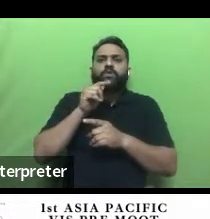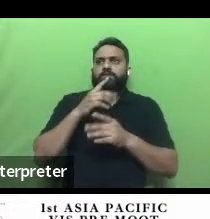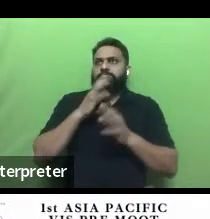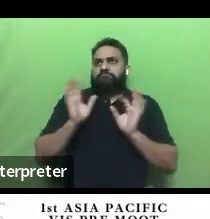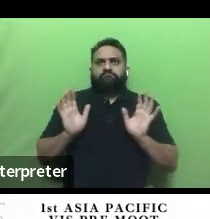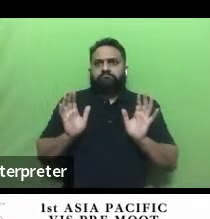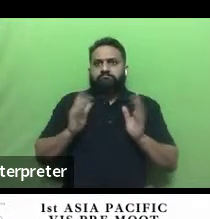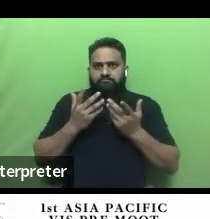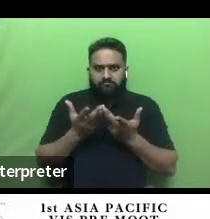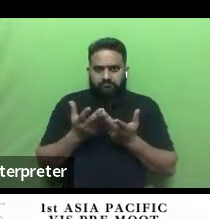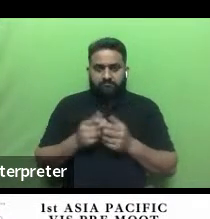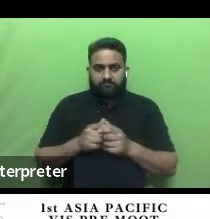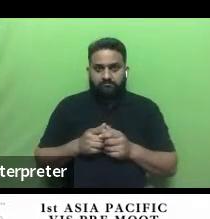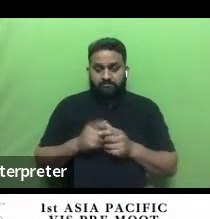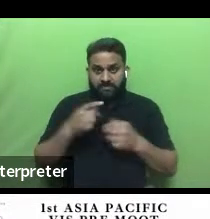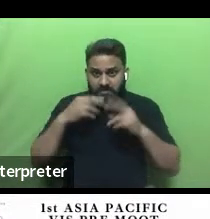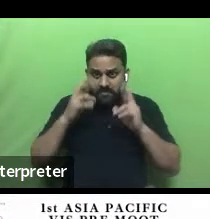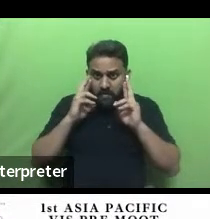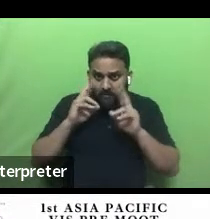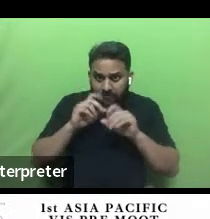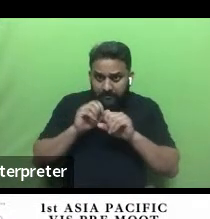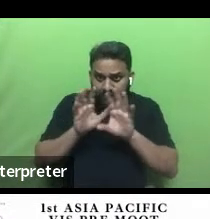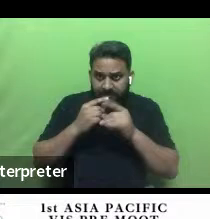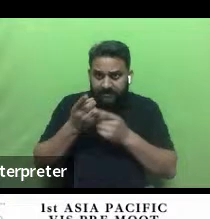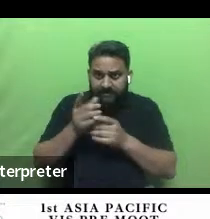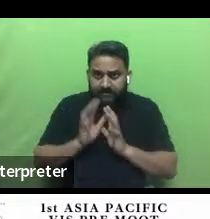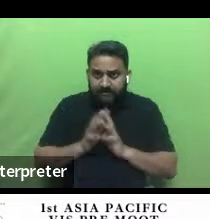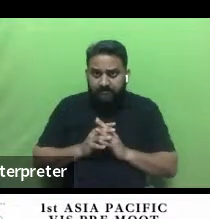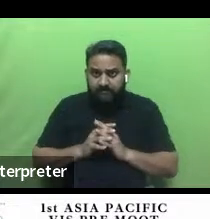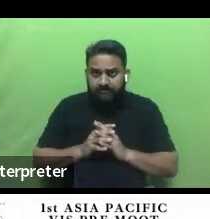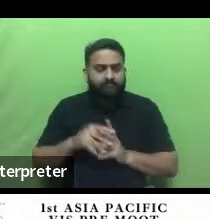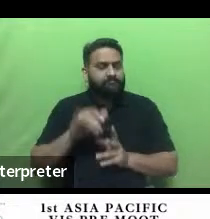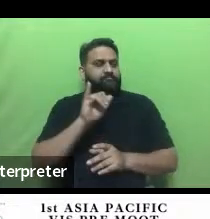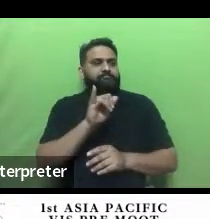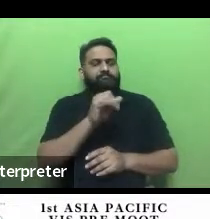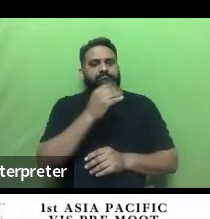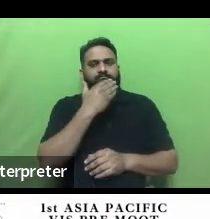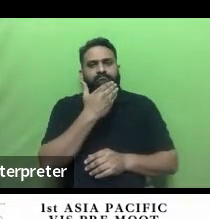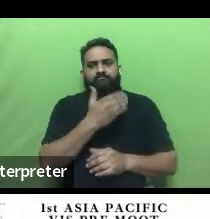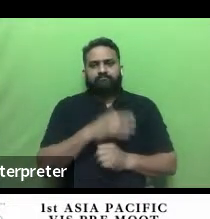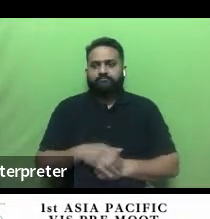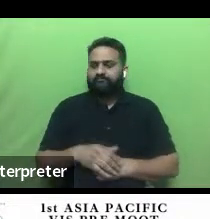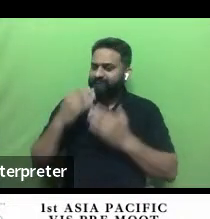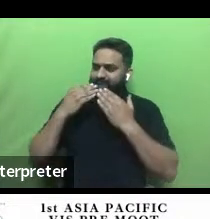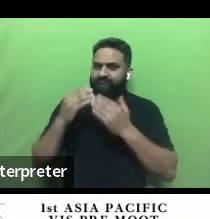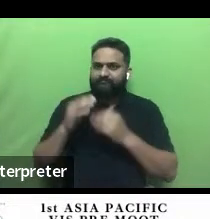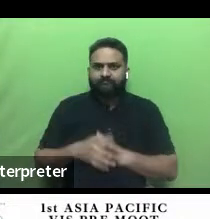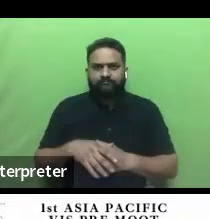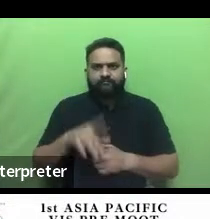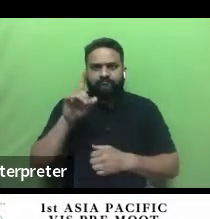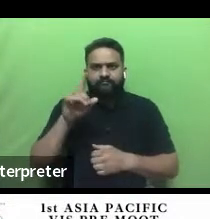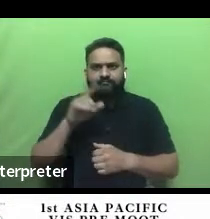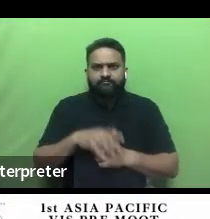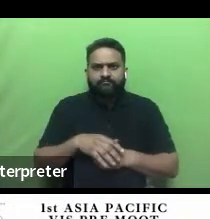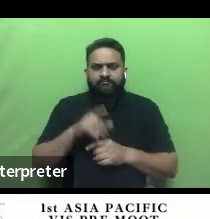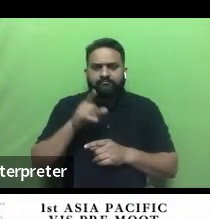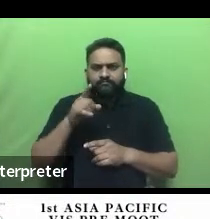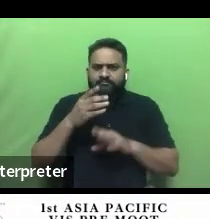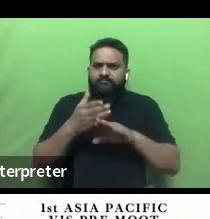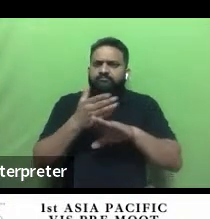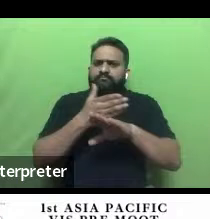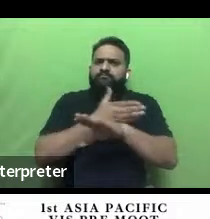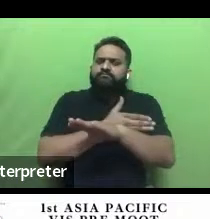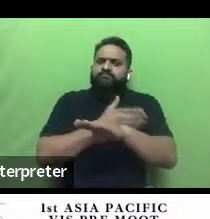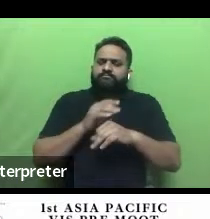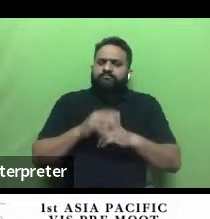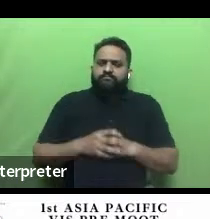formation. I hope that answers your question, Mr. Arbitrator. Yes, thanks. Thank you. Wasn't that history